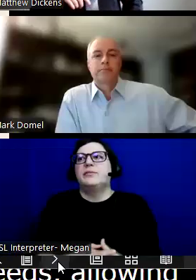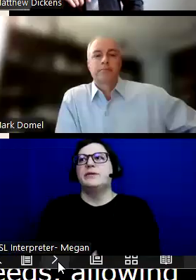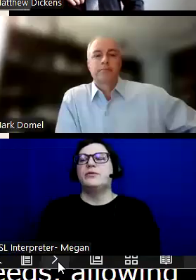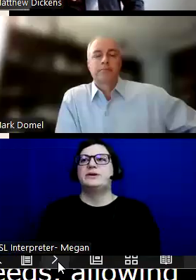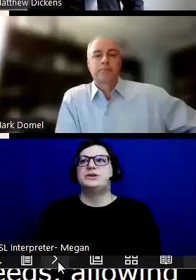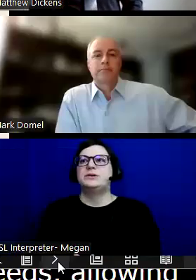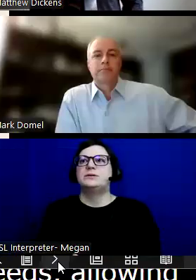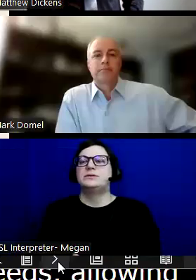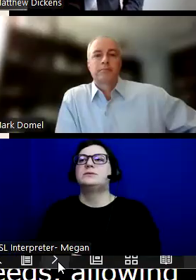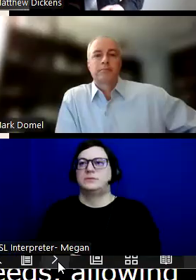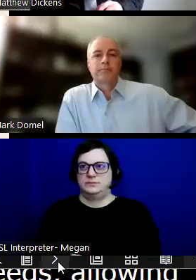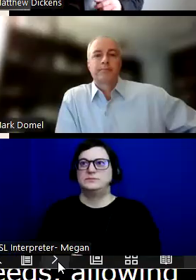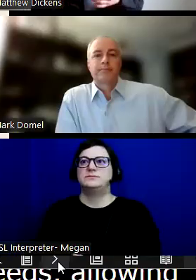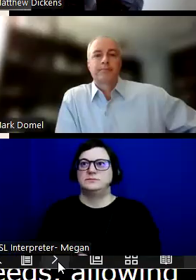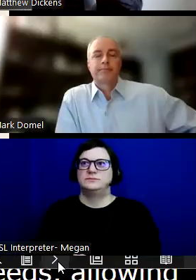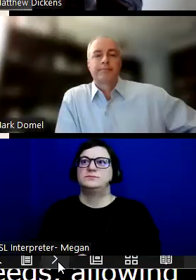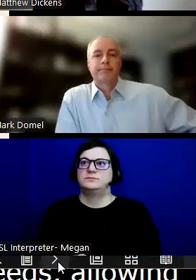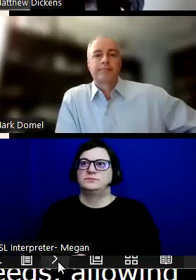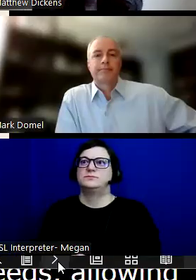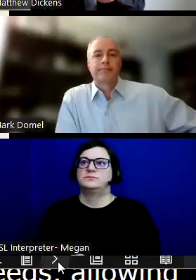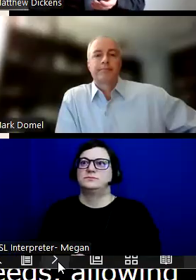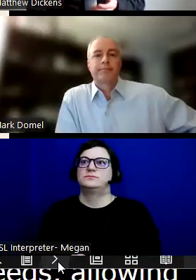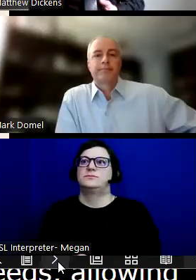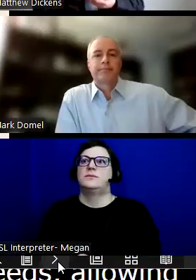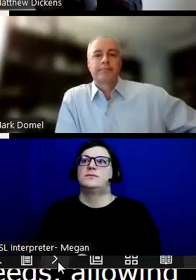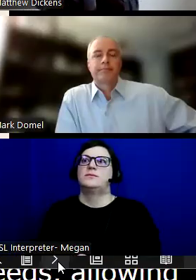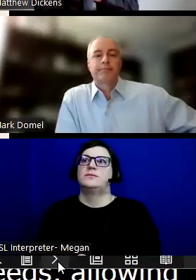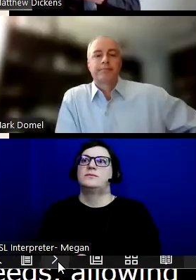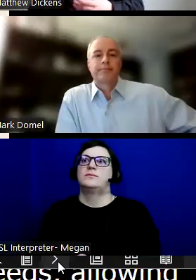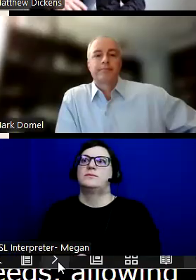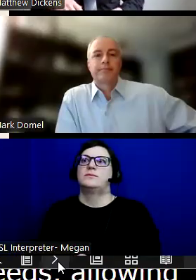And I have a brief question. Mhm.